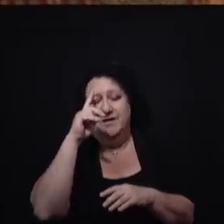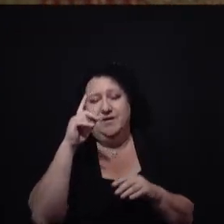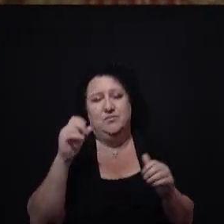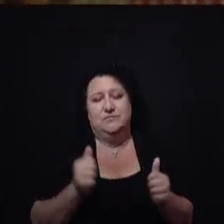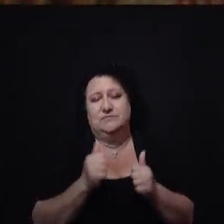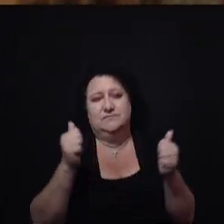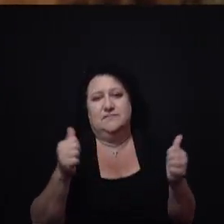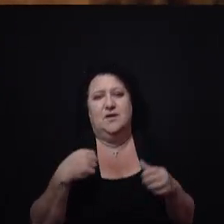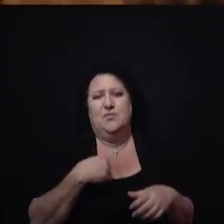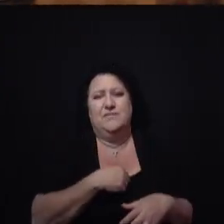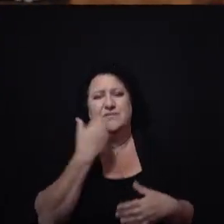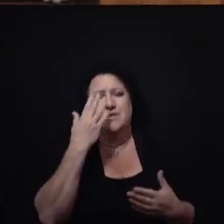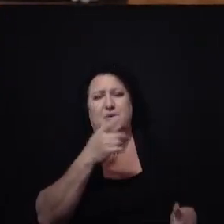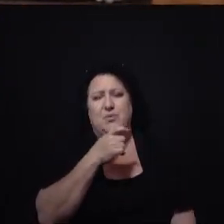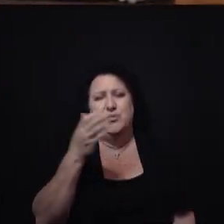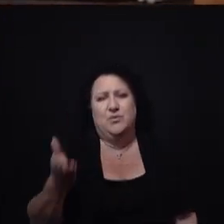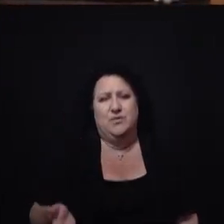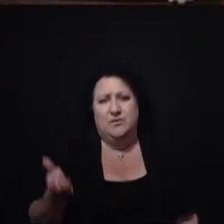We would never know who he was.